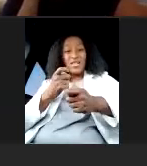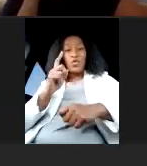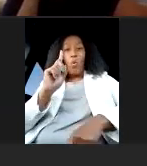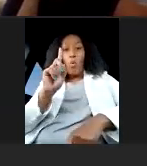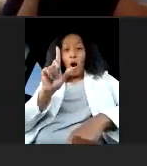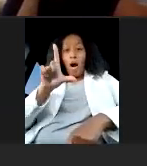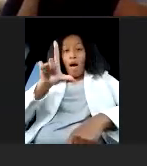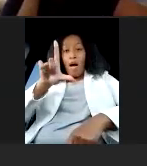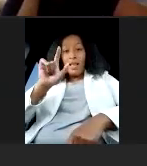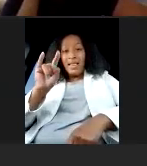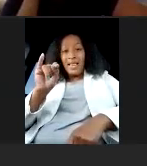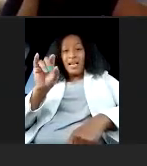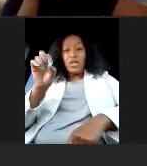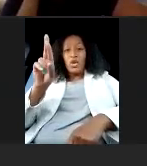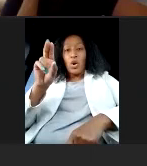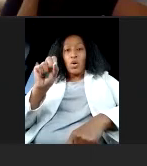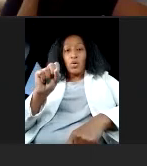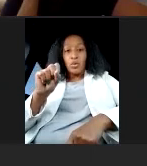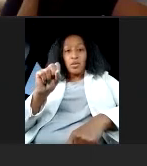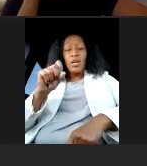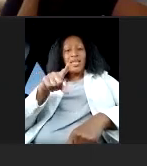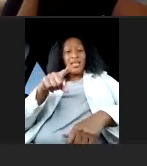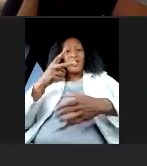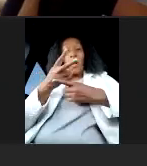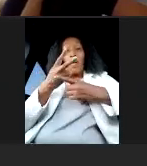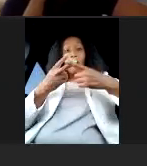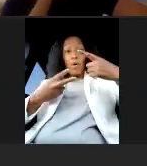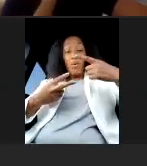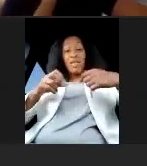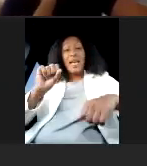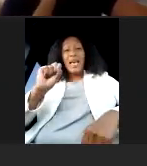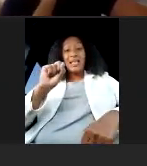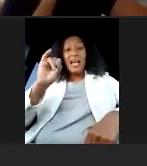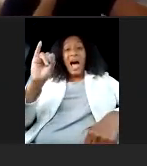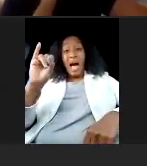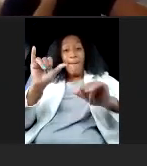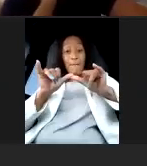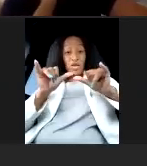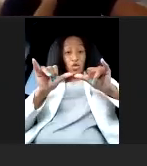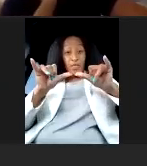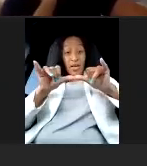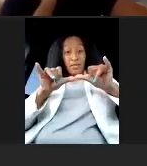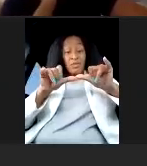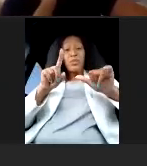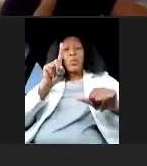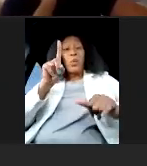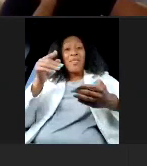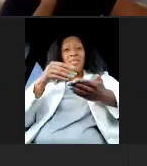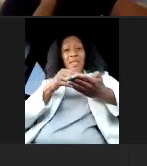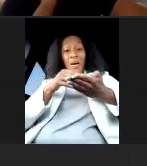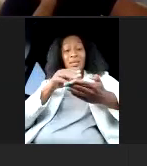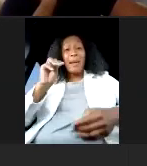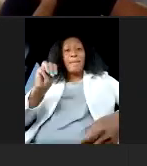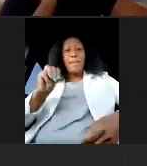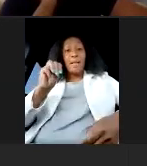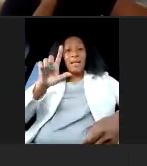metric measure SI measurements, right? And so 1,000 milliliters per every